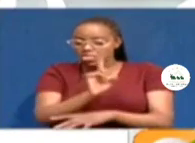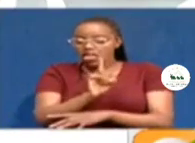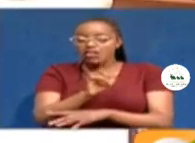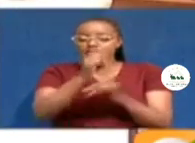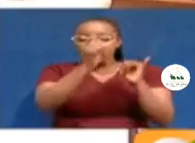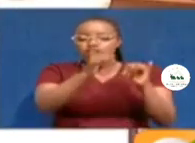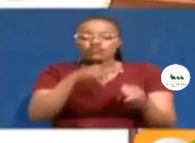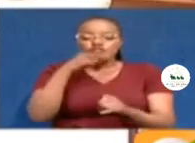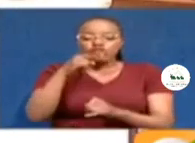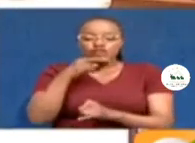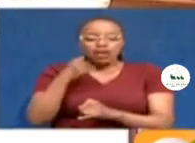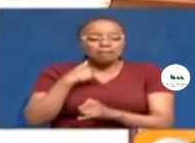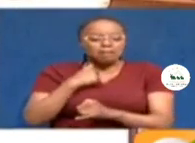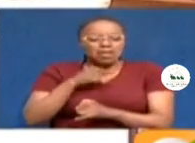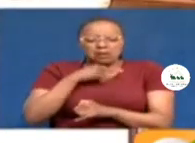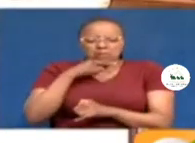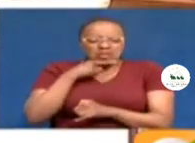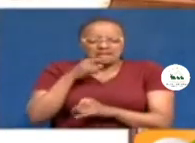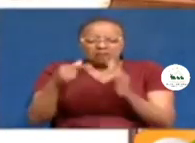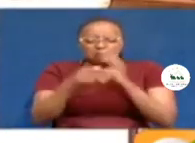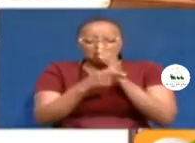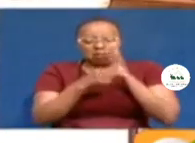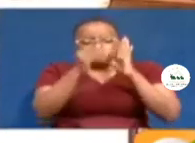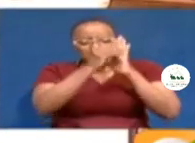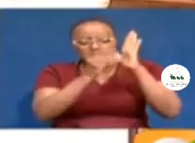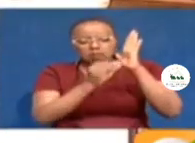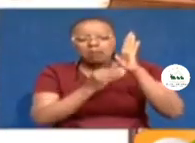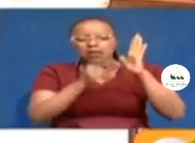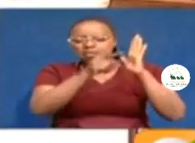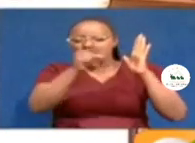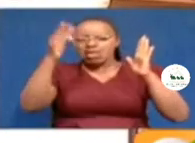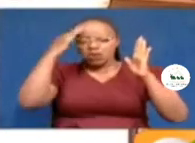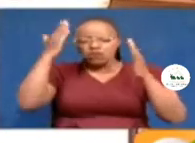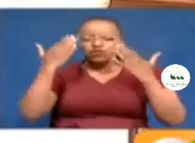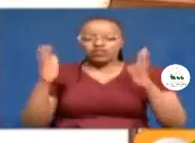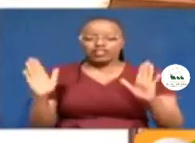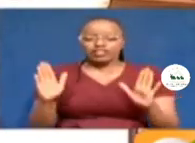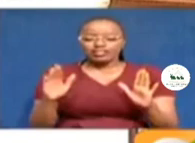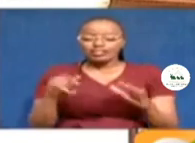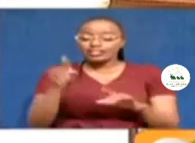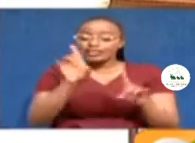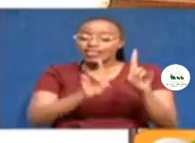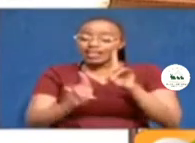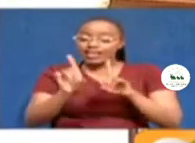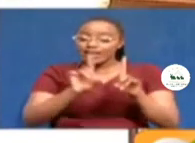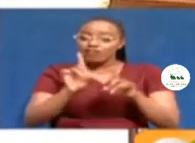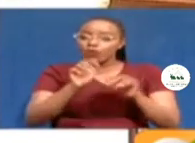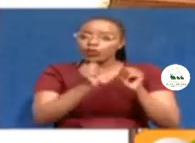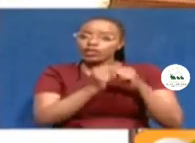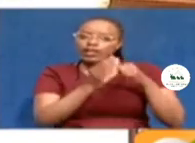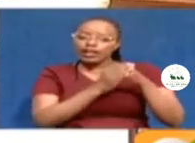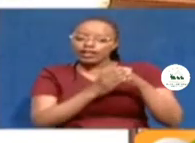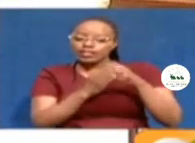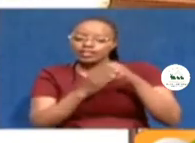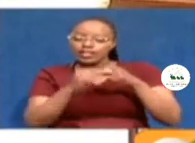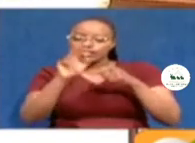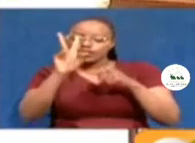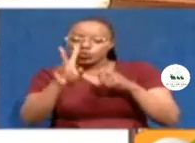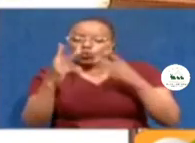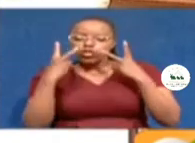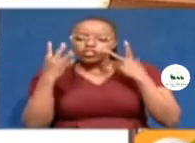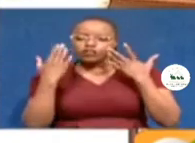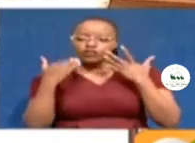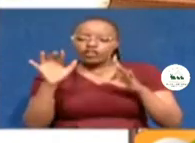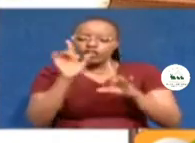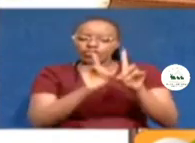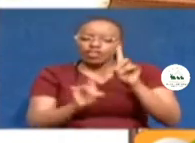are mentioning, I will not name them because they are known. They danced in 1992, we saw